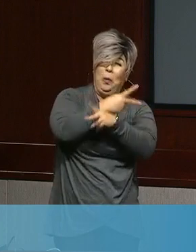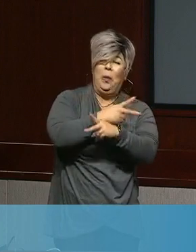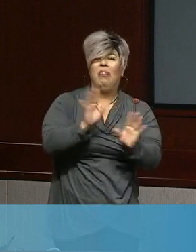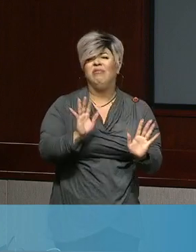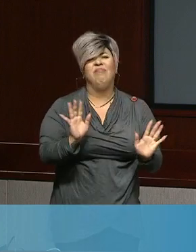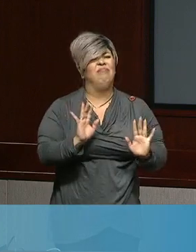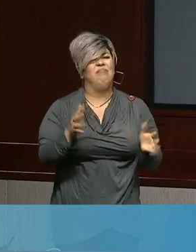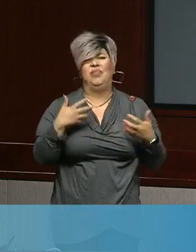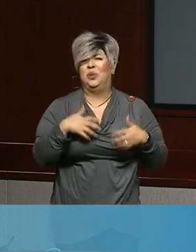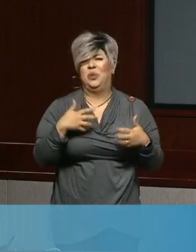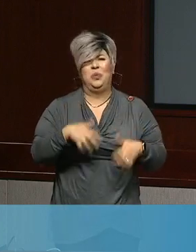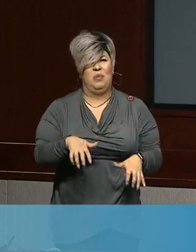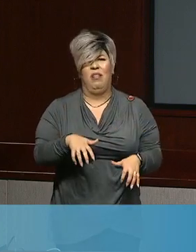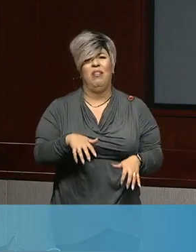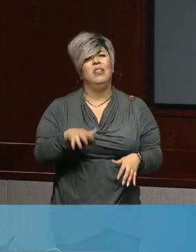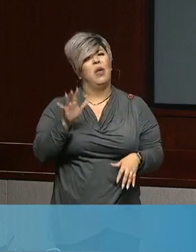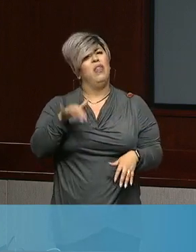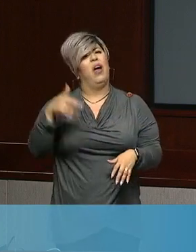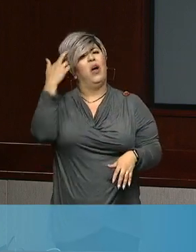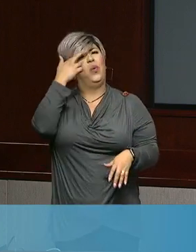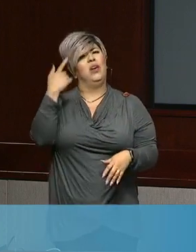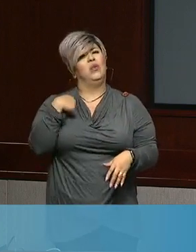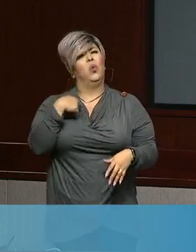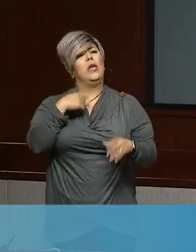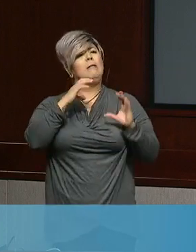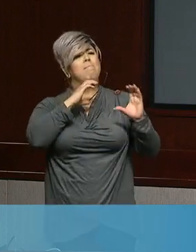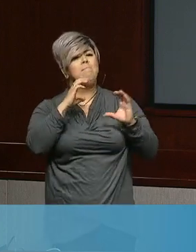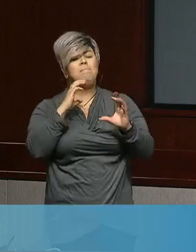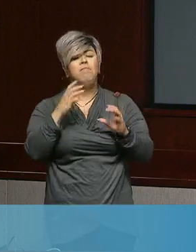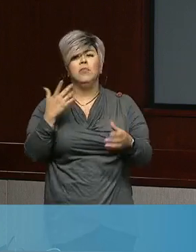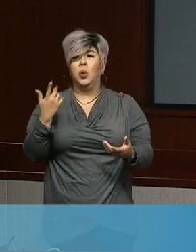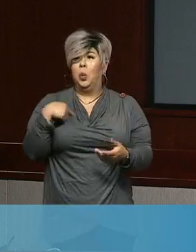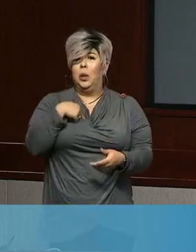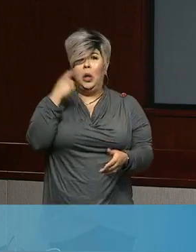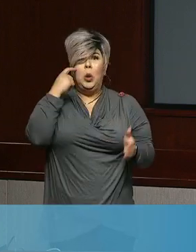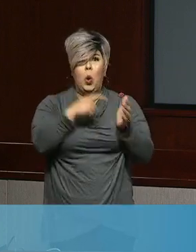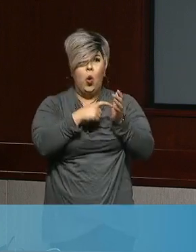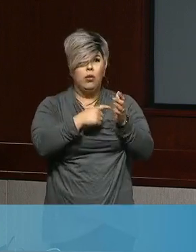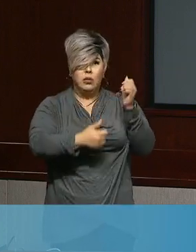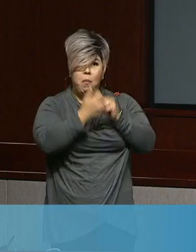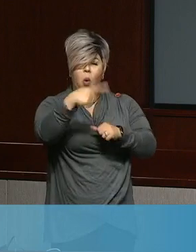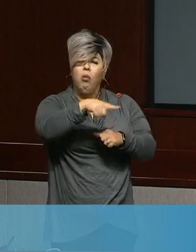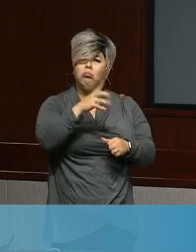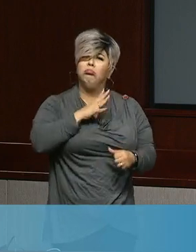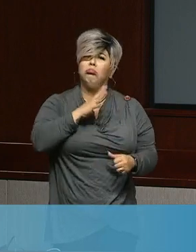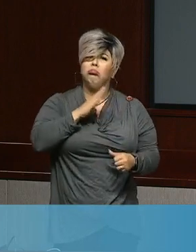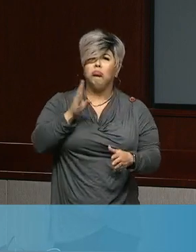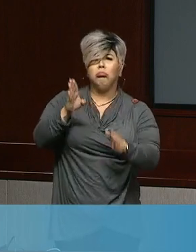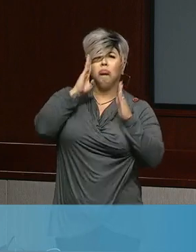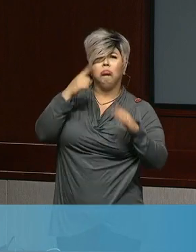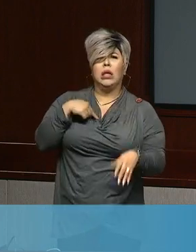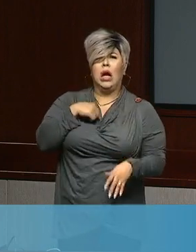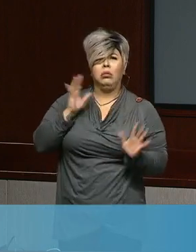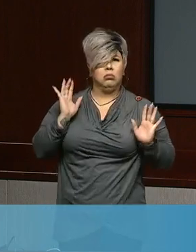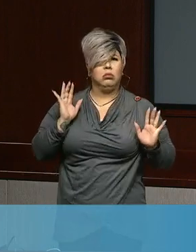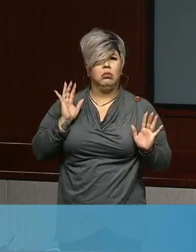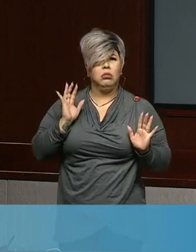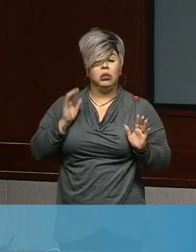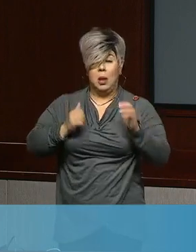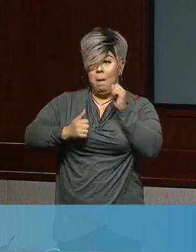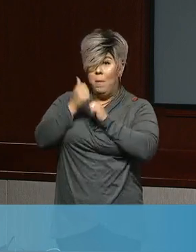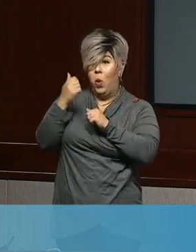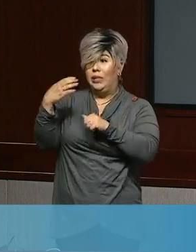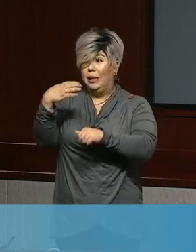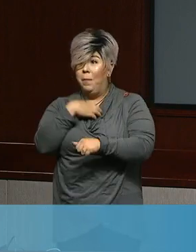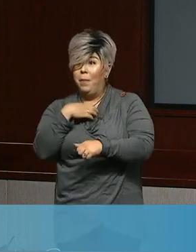our communications efforts are working. For the vast majority of complaints and places that